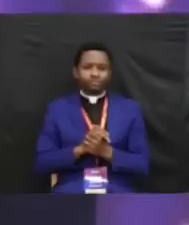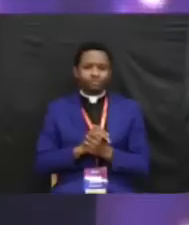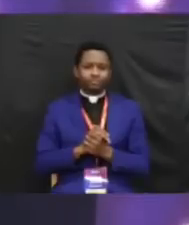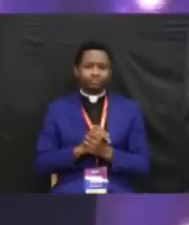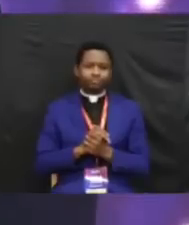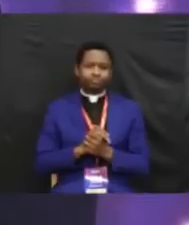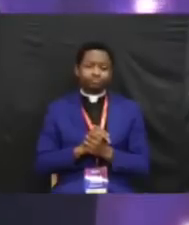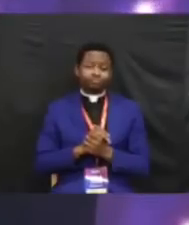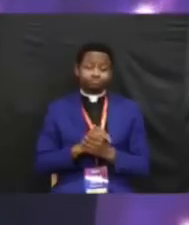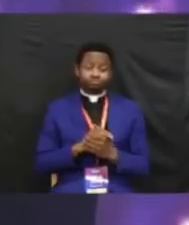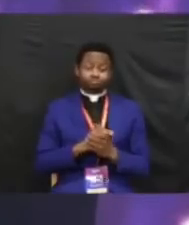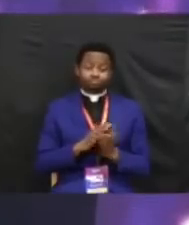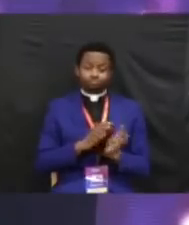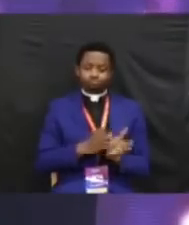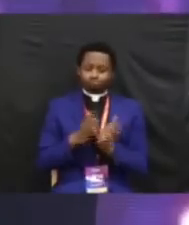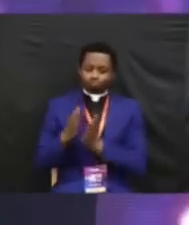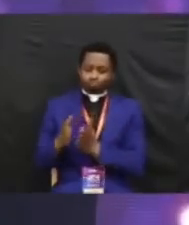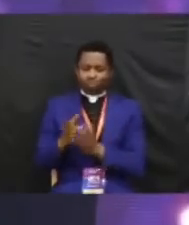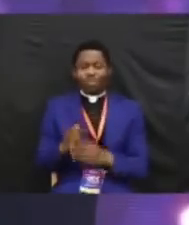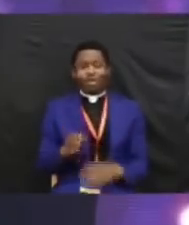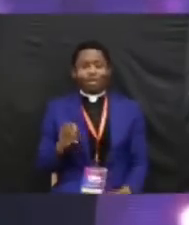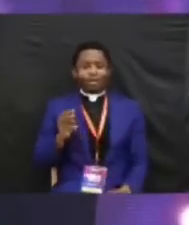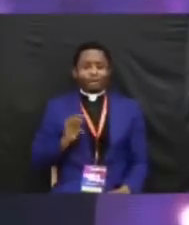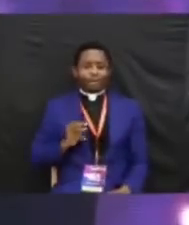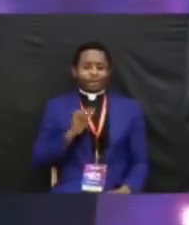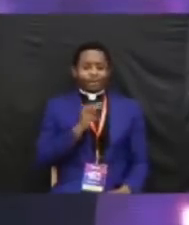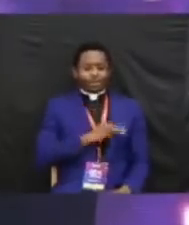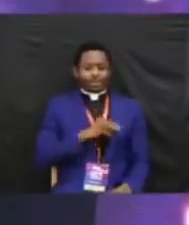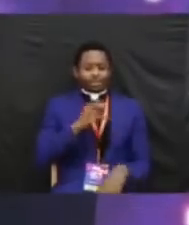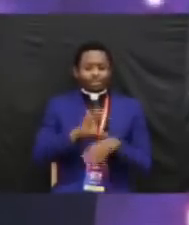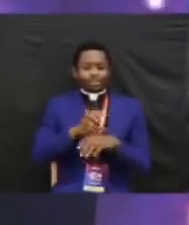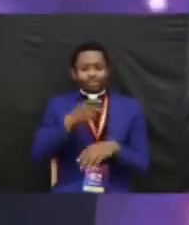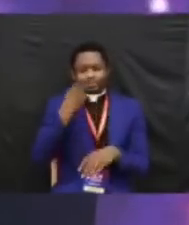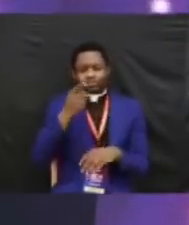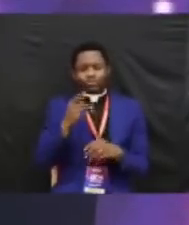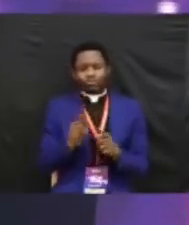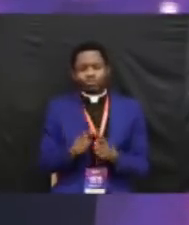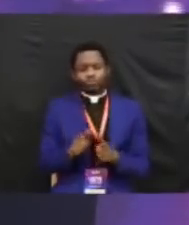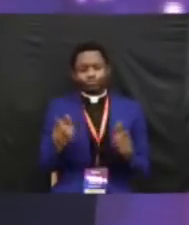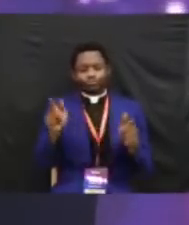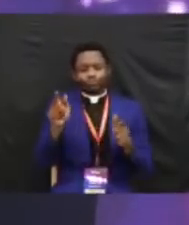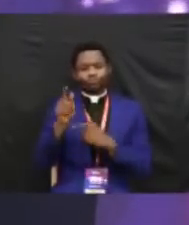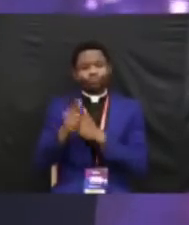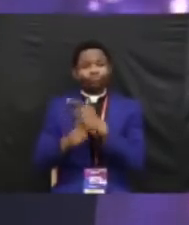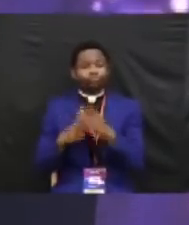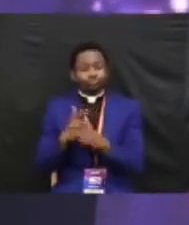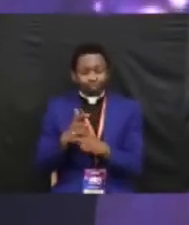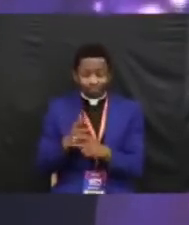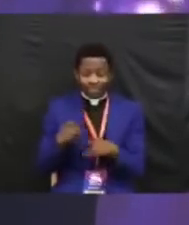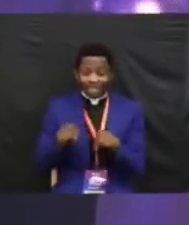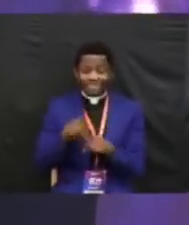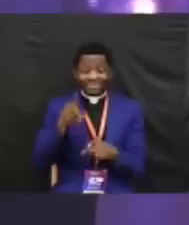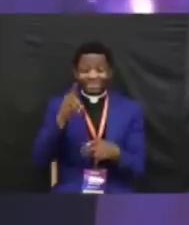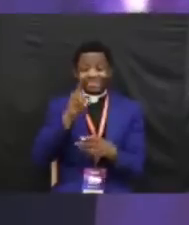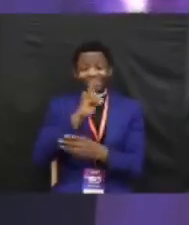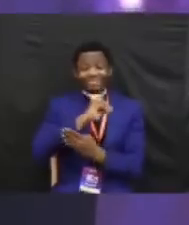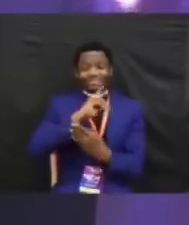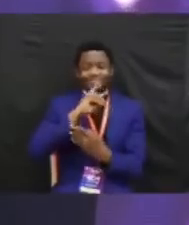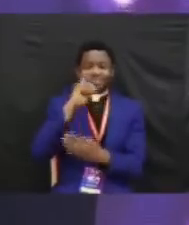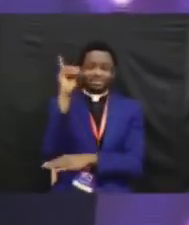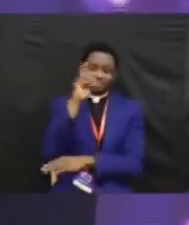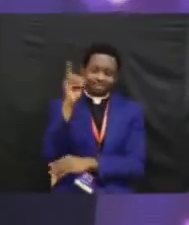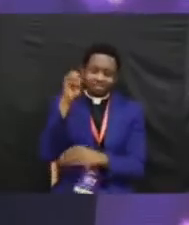Now let's turn to the membership of the church of Pentecost globally. As a December ending 2022,